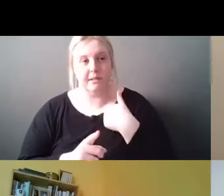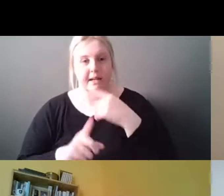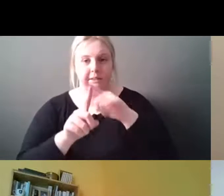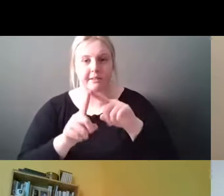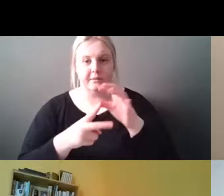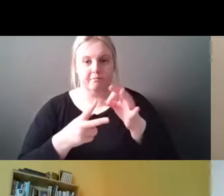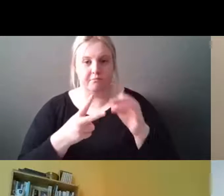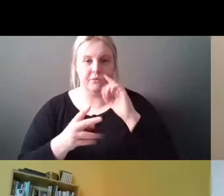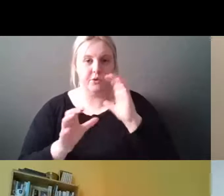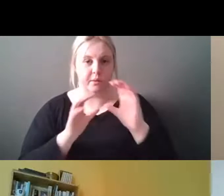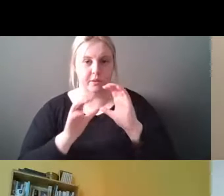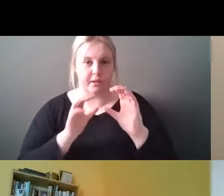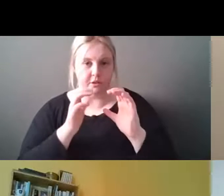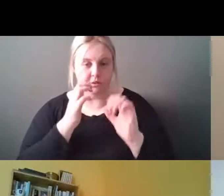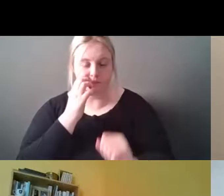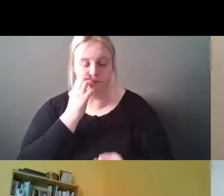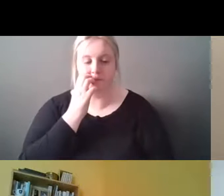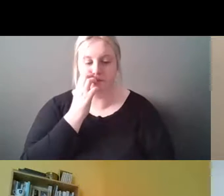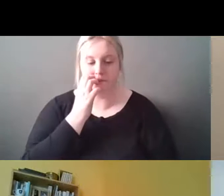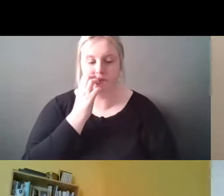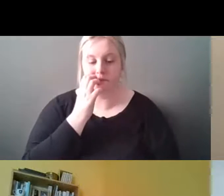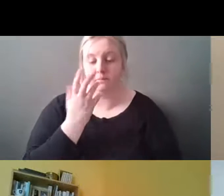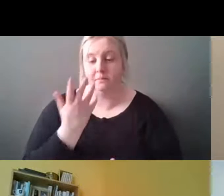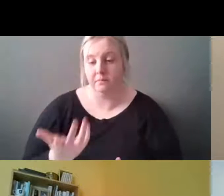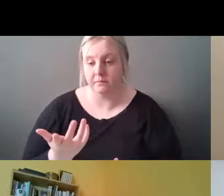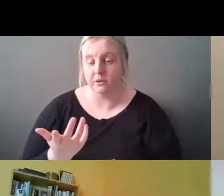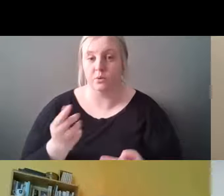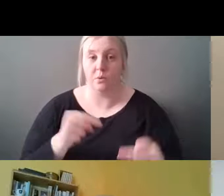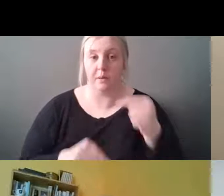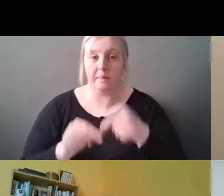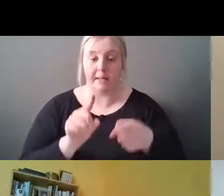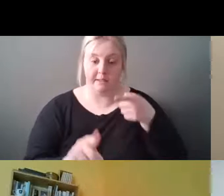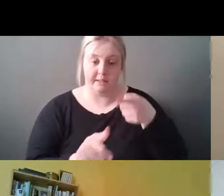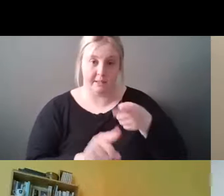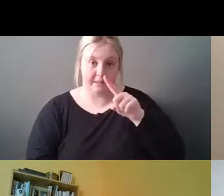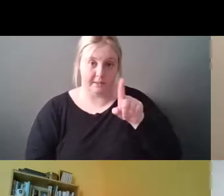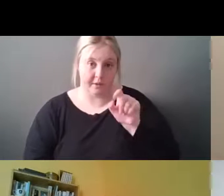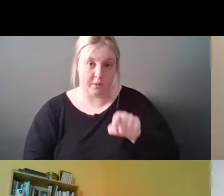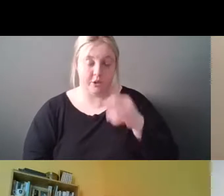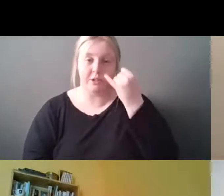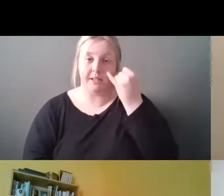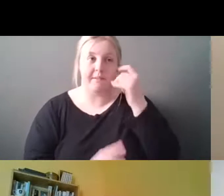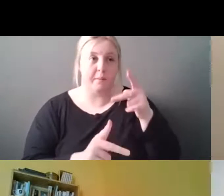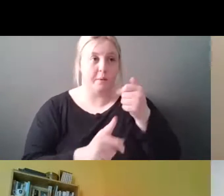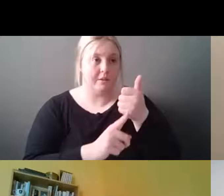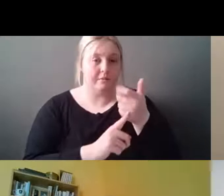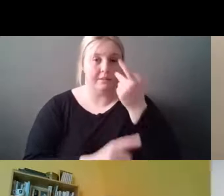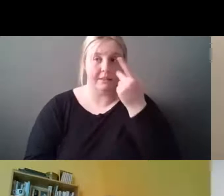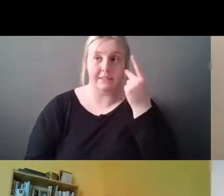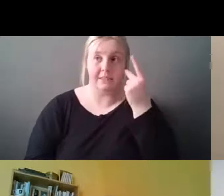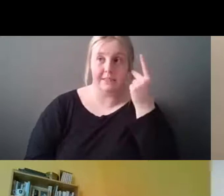communication. Now, going back to the specific question itself, if a person themselves sees